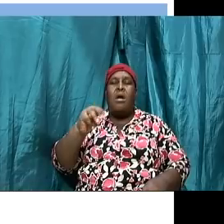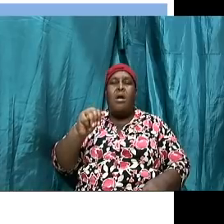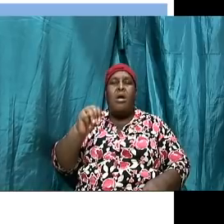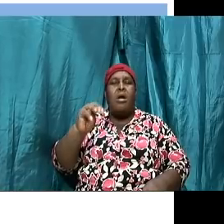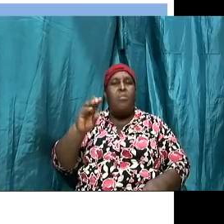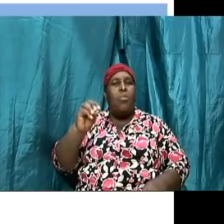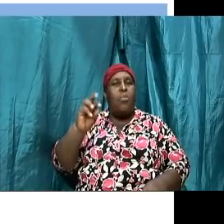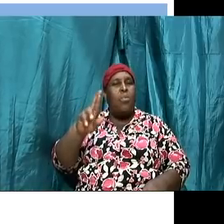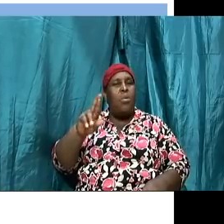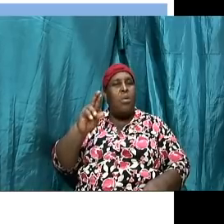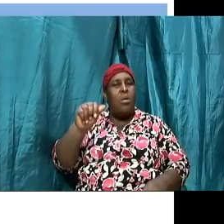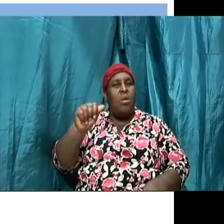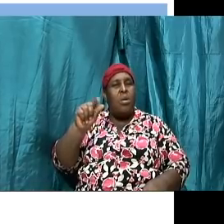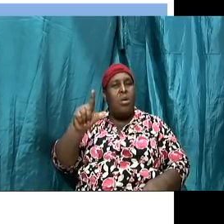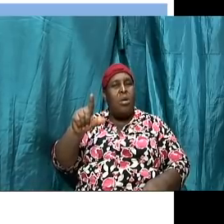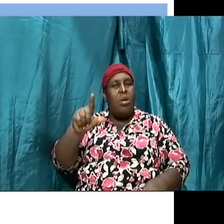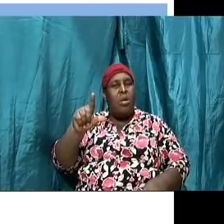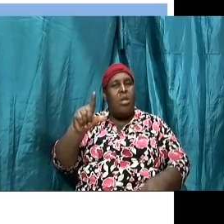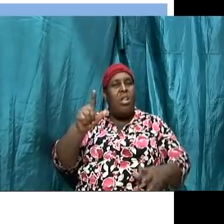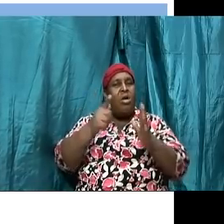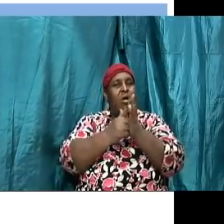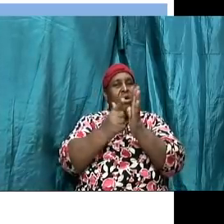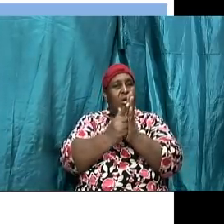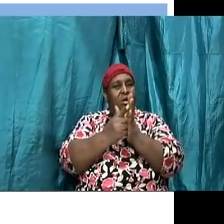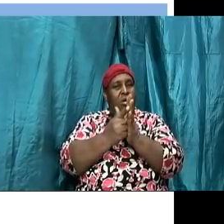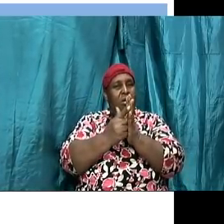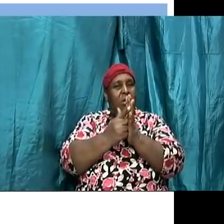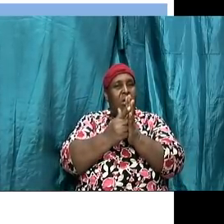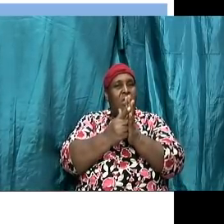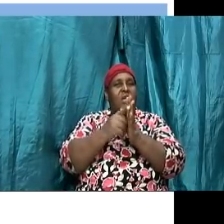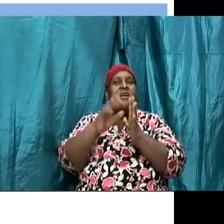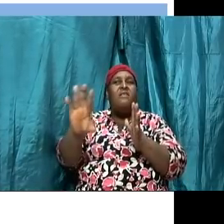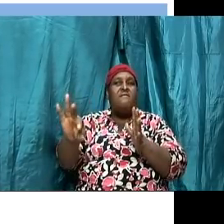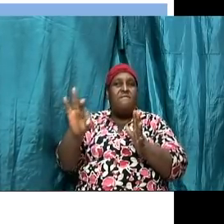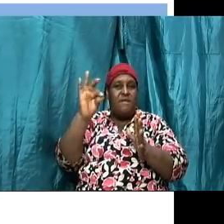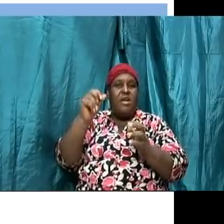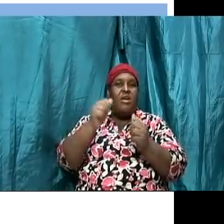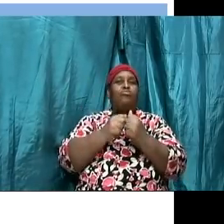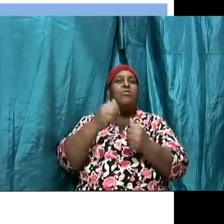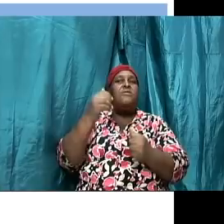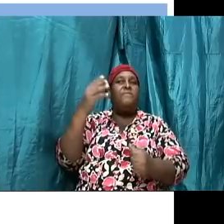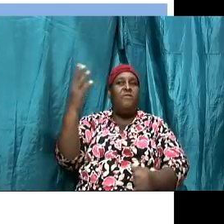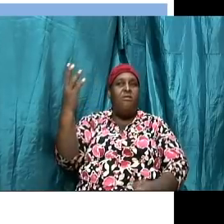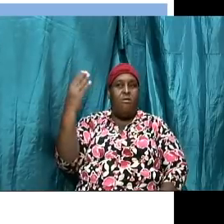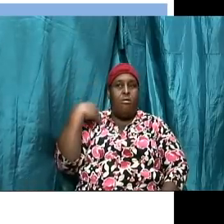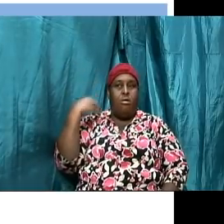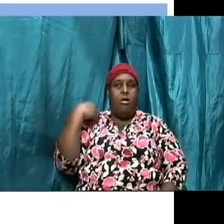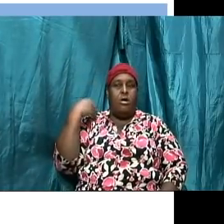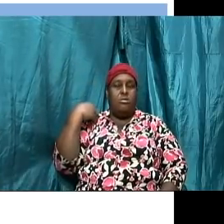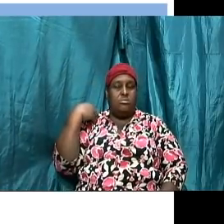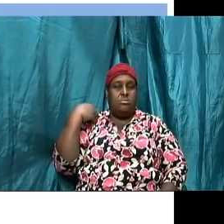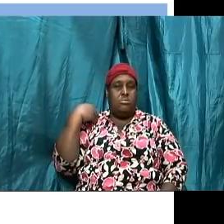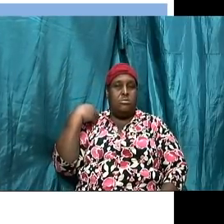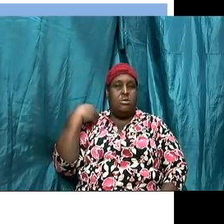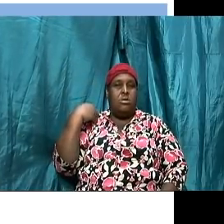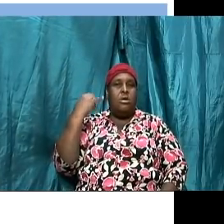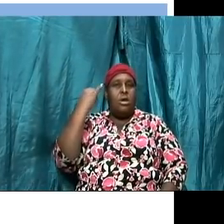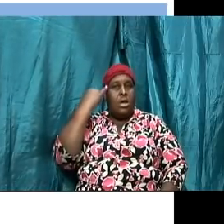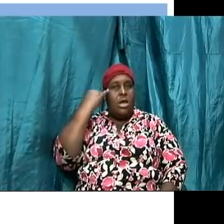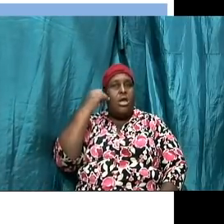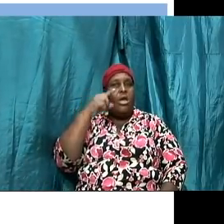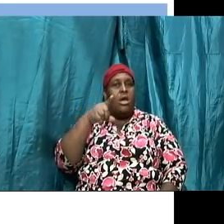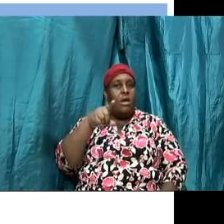with blame. You are found with fault. If you lie, God going to deal with you. If you're a thief, God is going to deal with you. If you